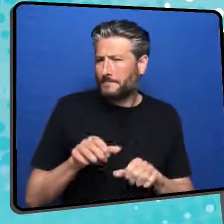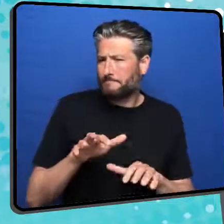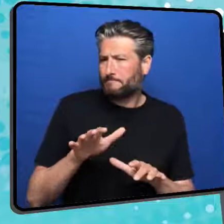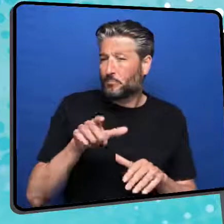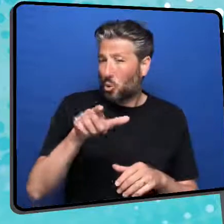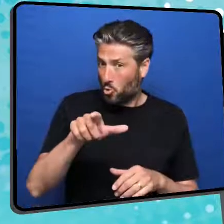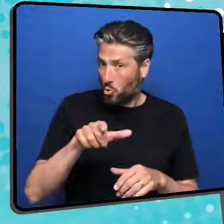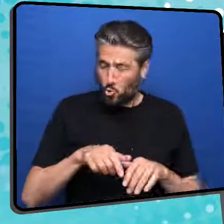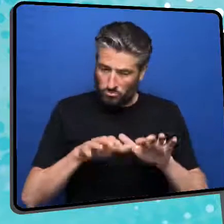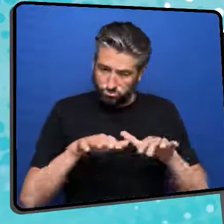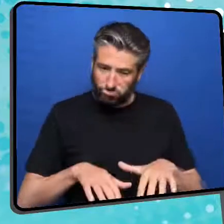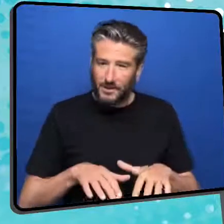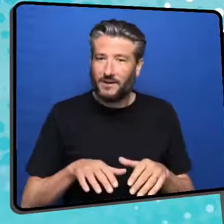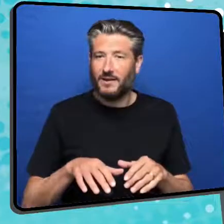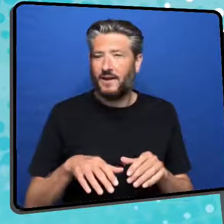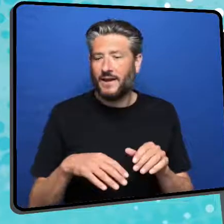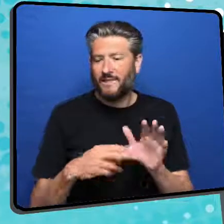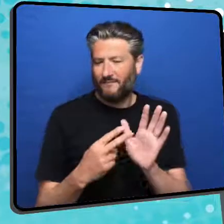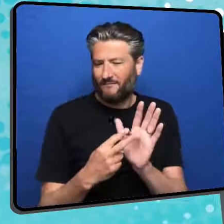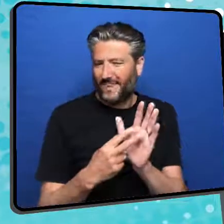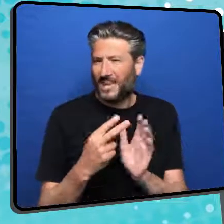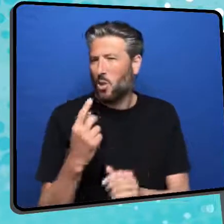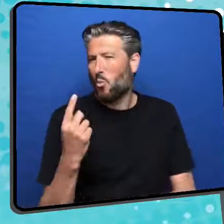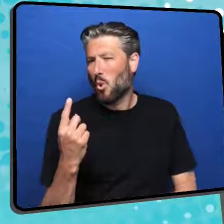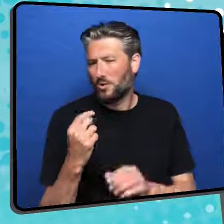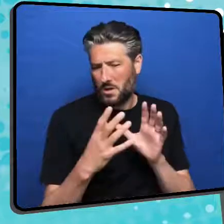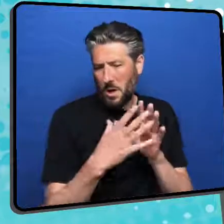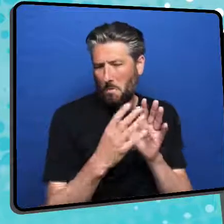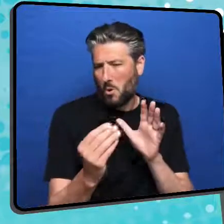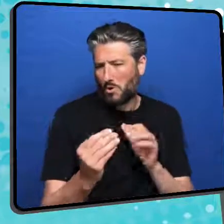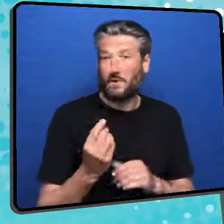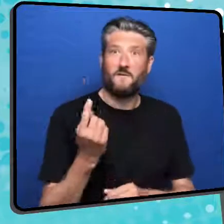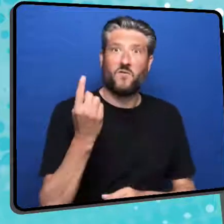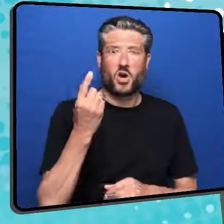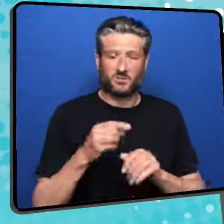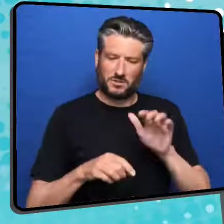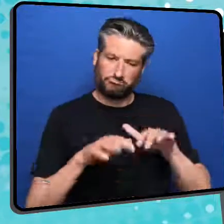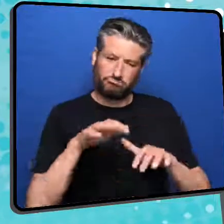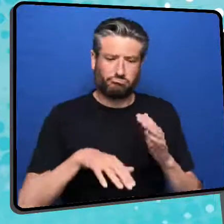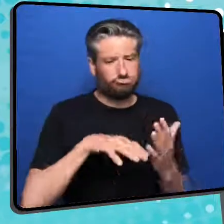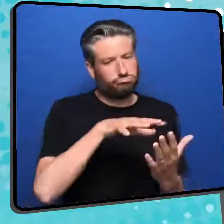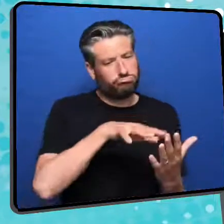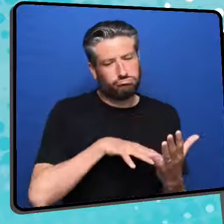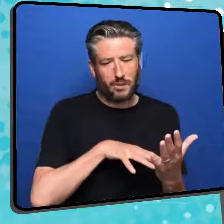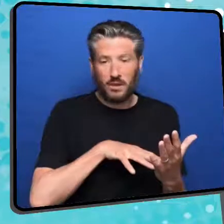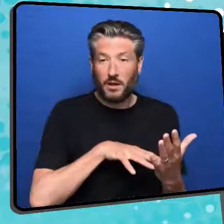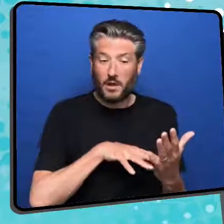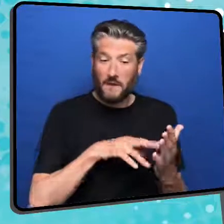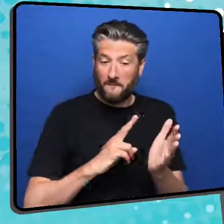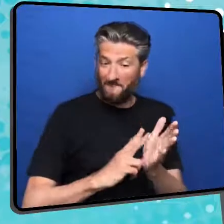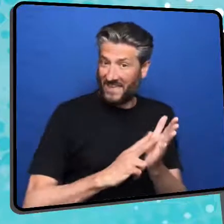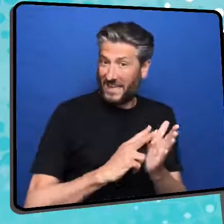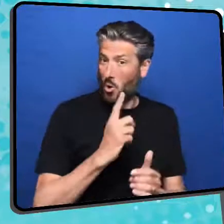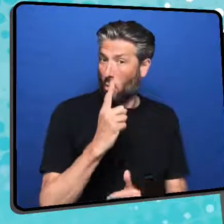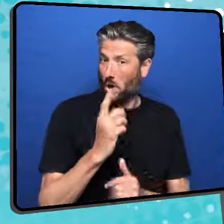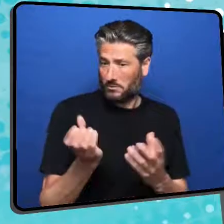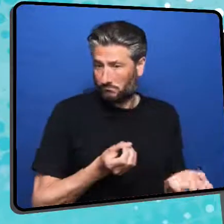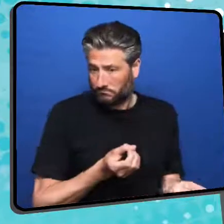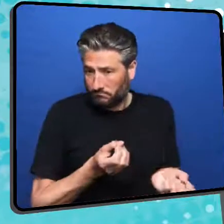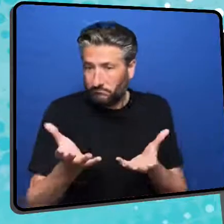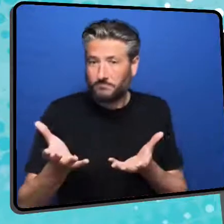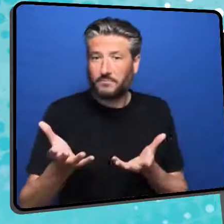of a model or a problem that you're trying to solve, is that the one that goes to production?